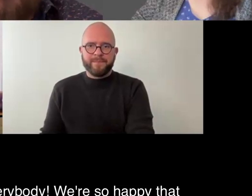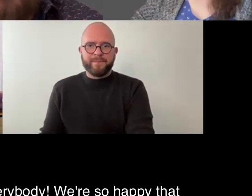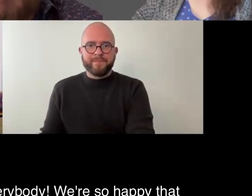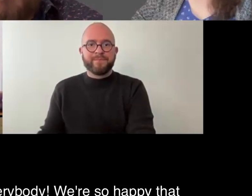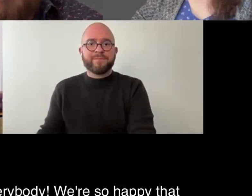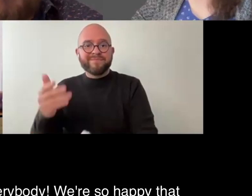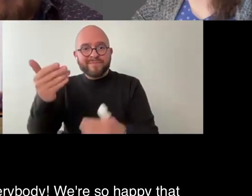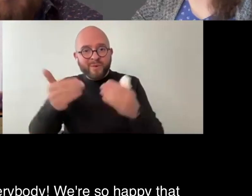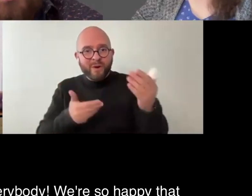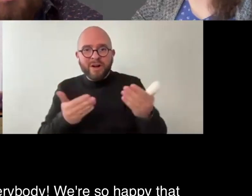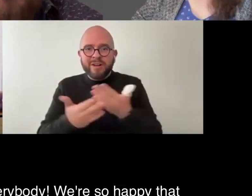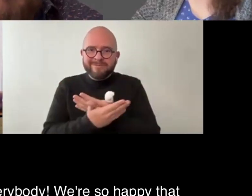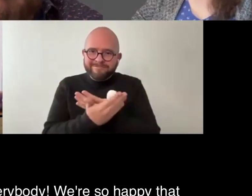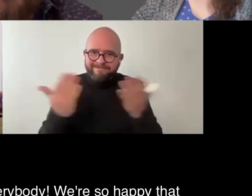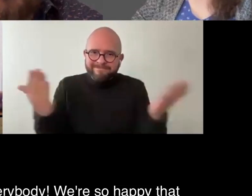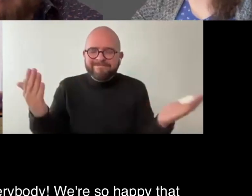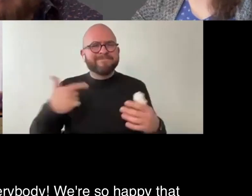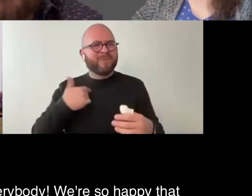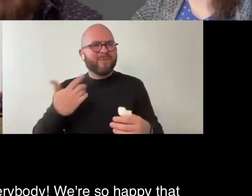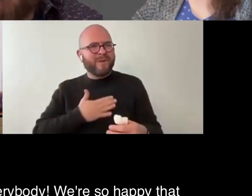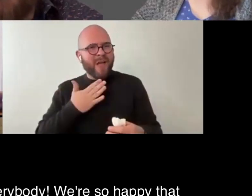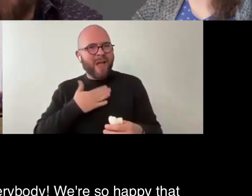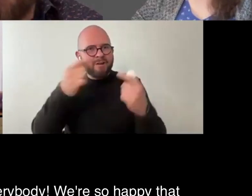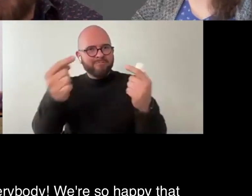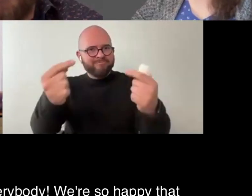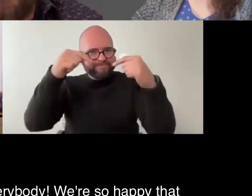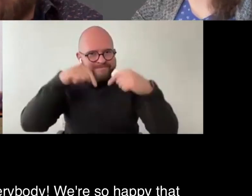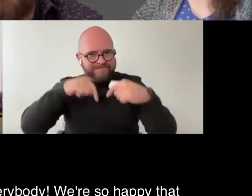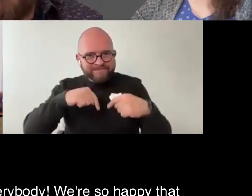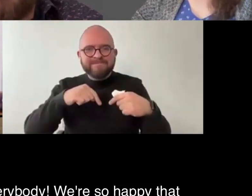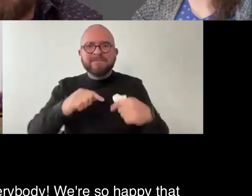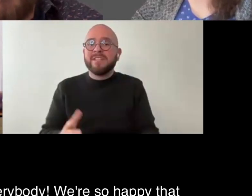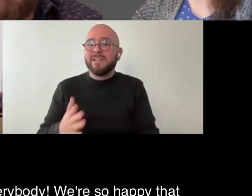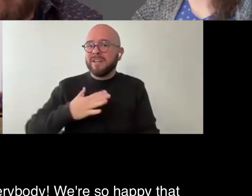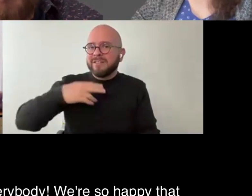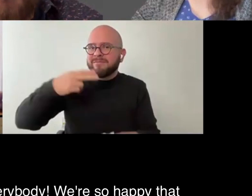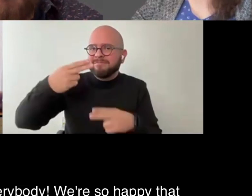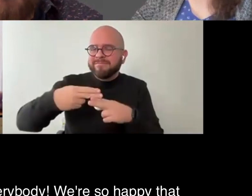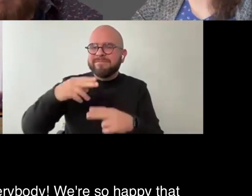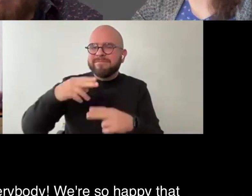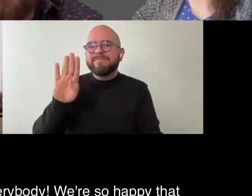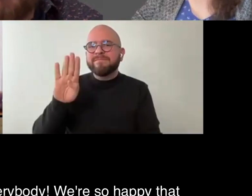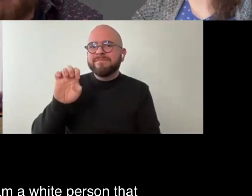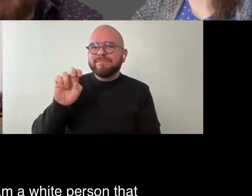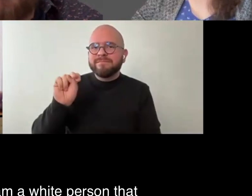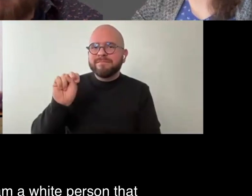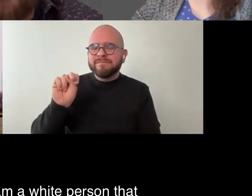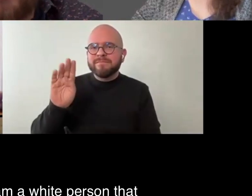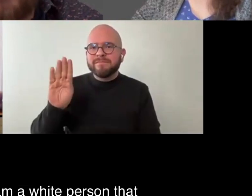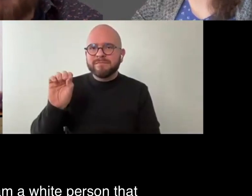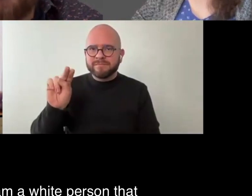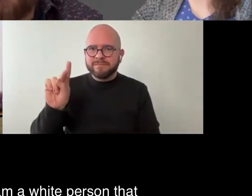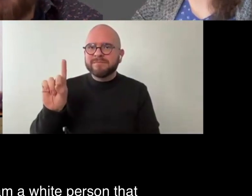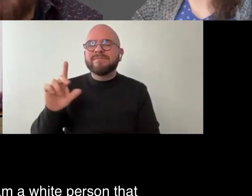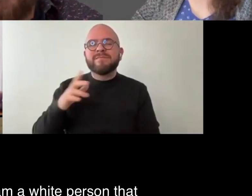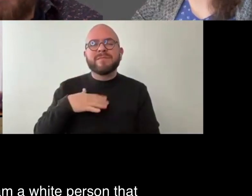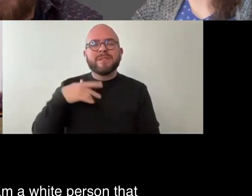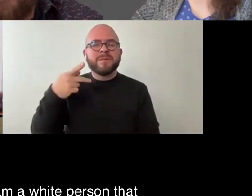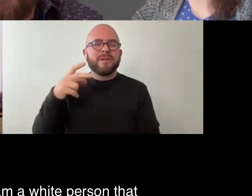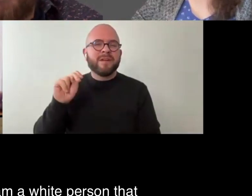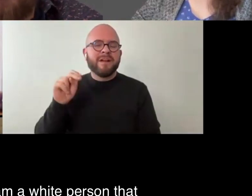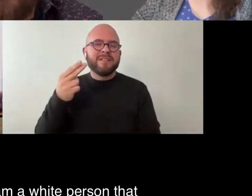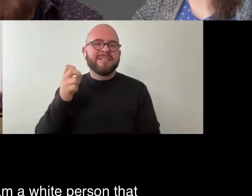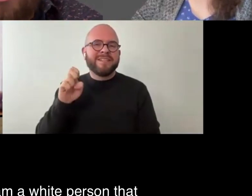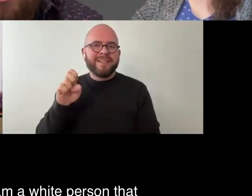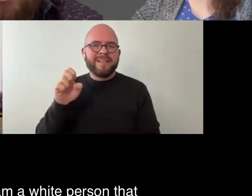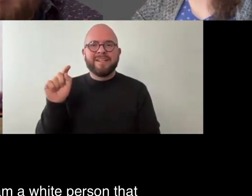Welcome, everybody. We're so happy that you're here. My name is Ben Bond. I use he, they pronouns.